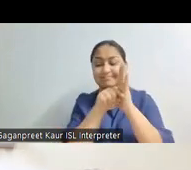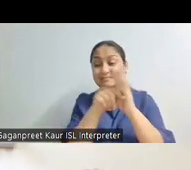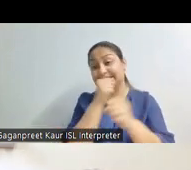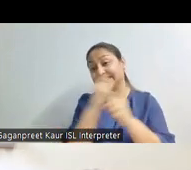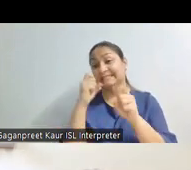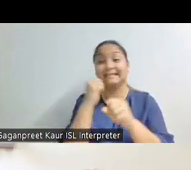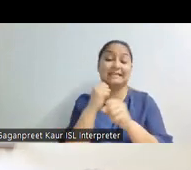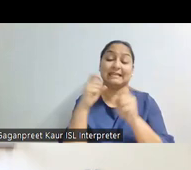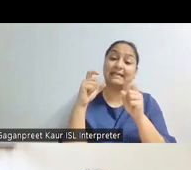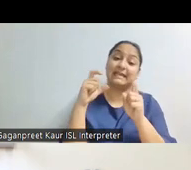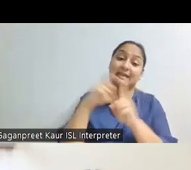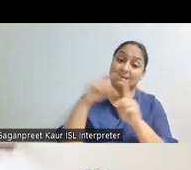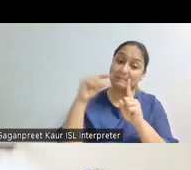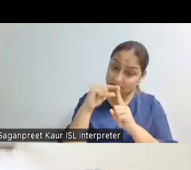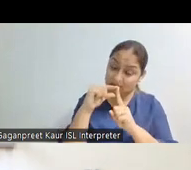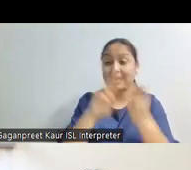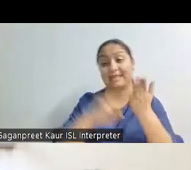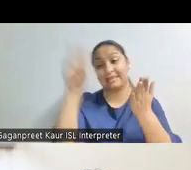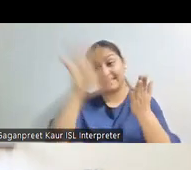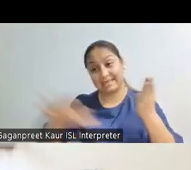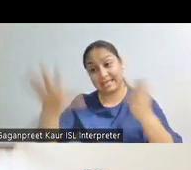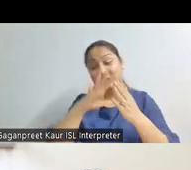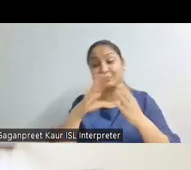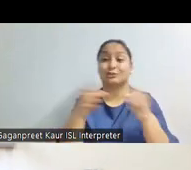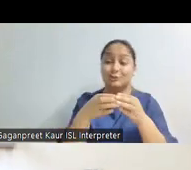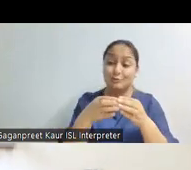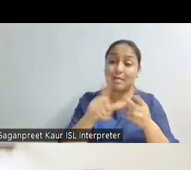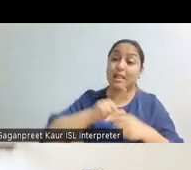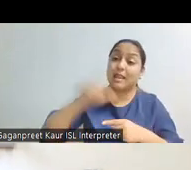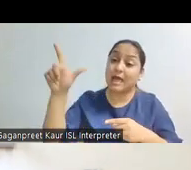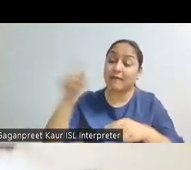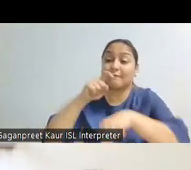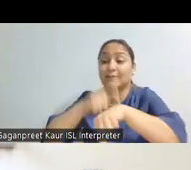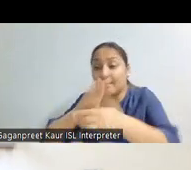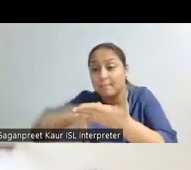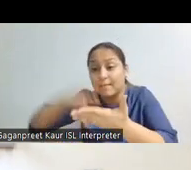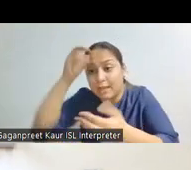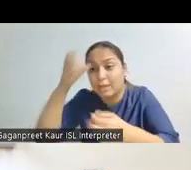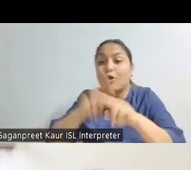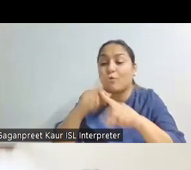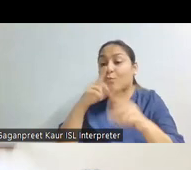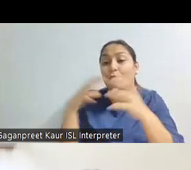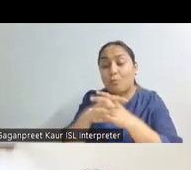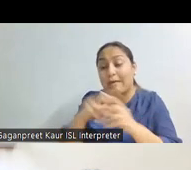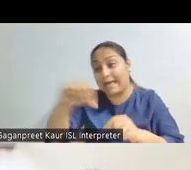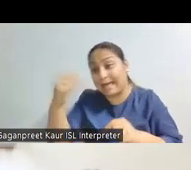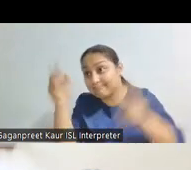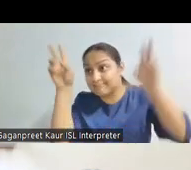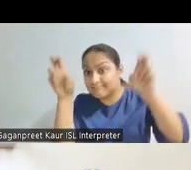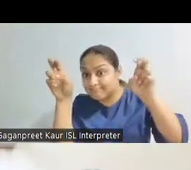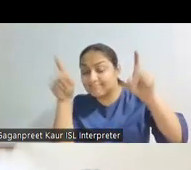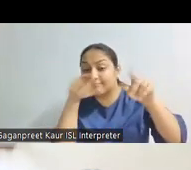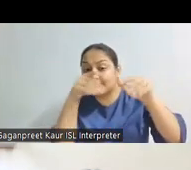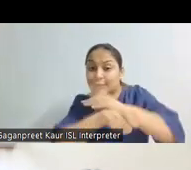national growth rates, lifetime learnings of women, and other indicators of development